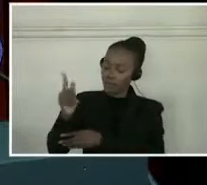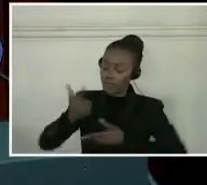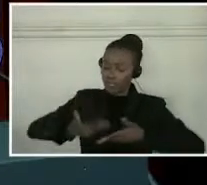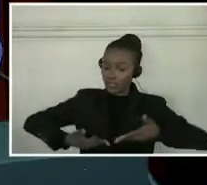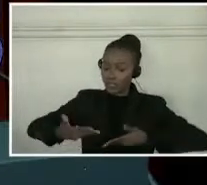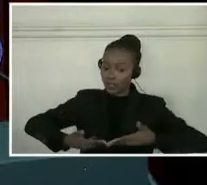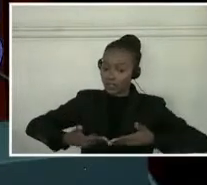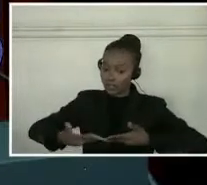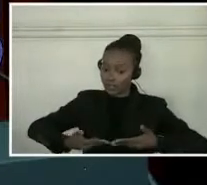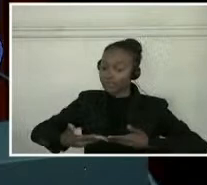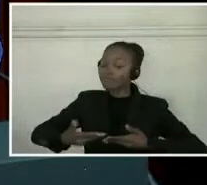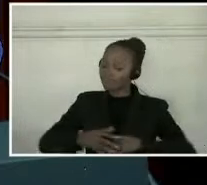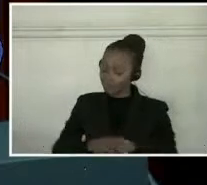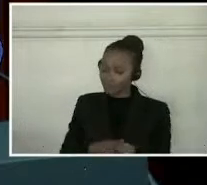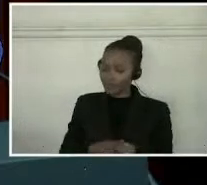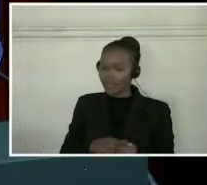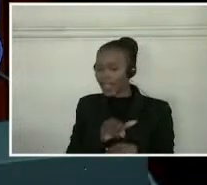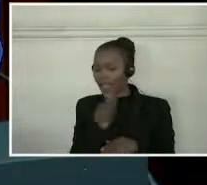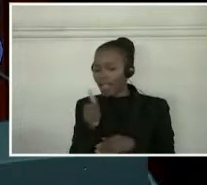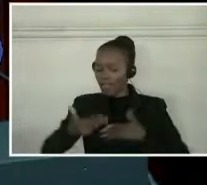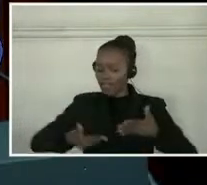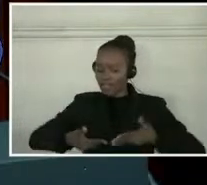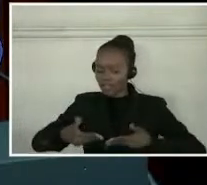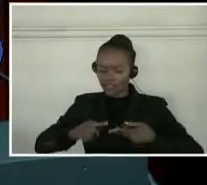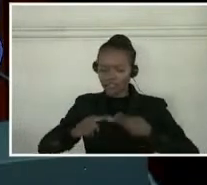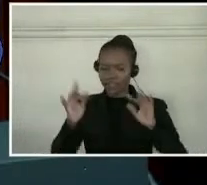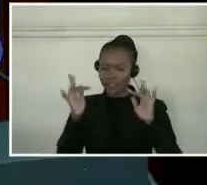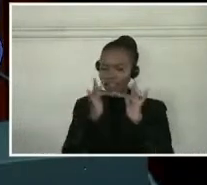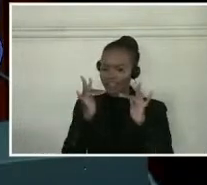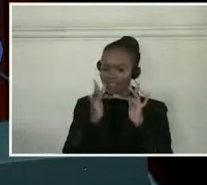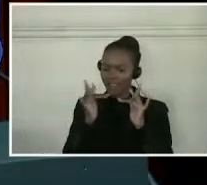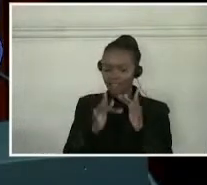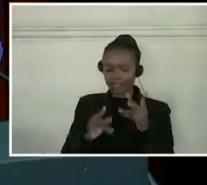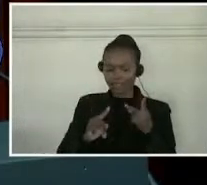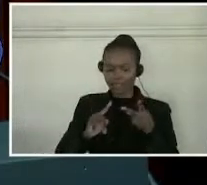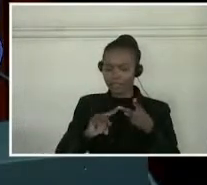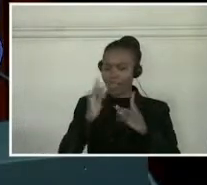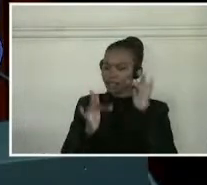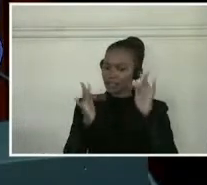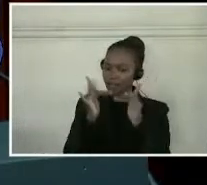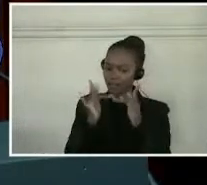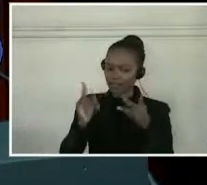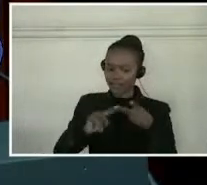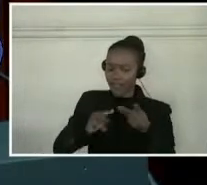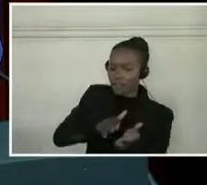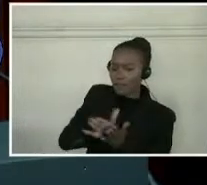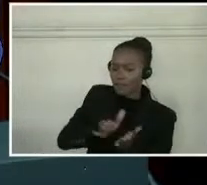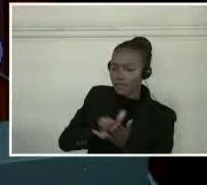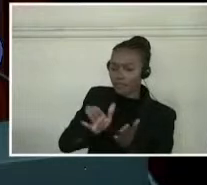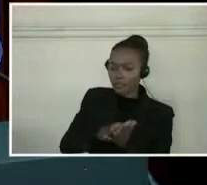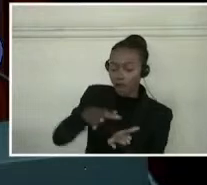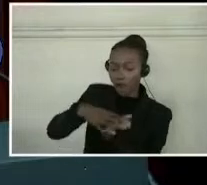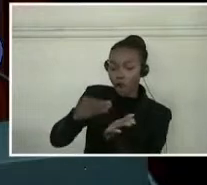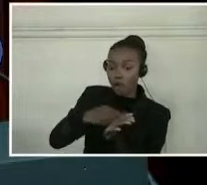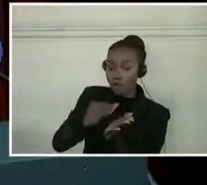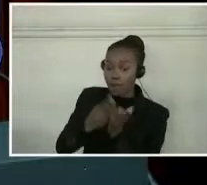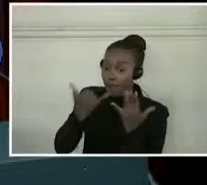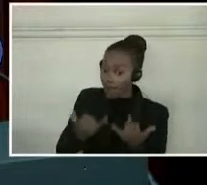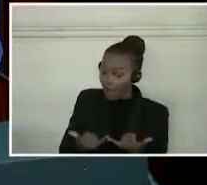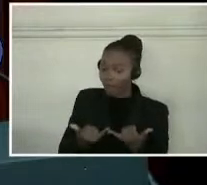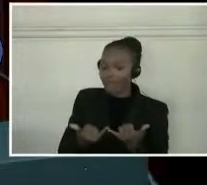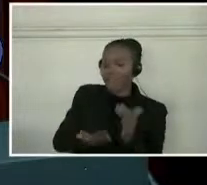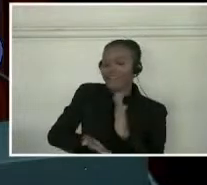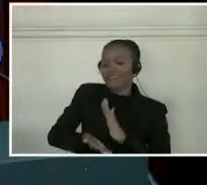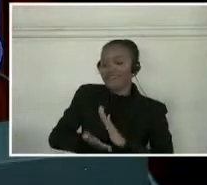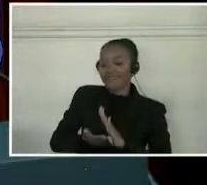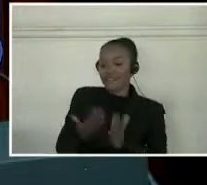drive other services like internet printing and photocopy facilities are available to all